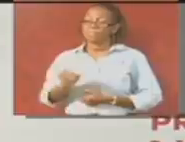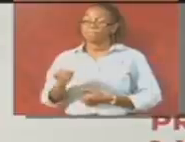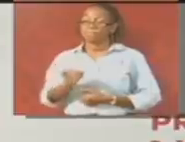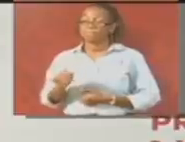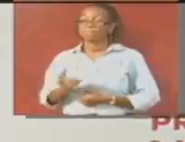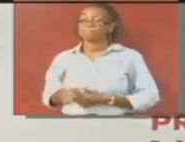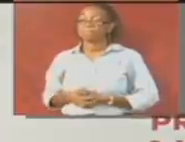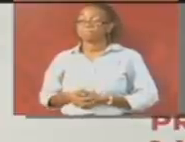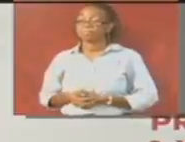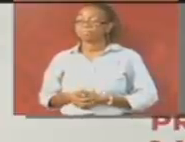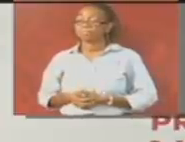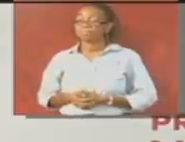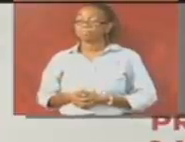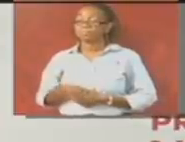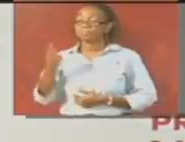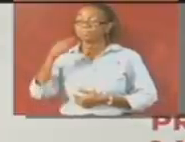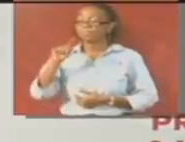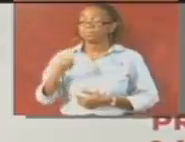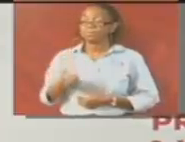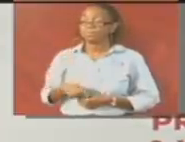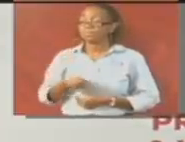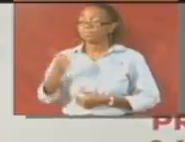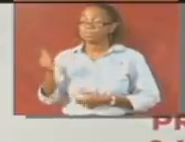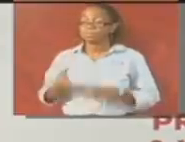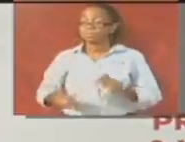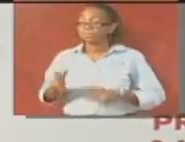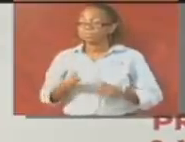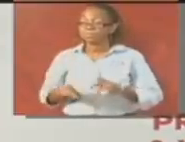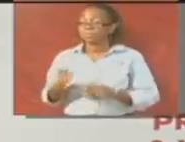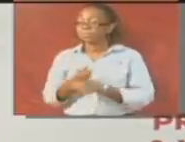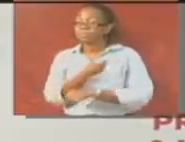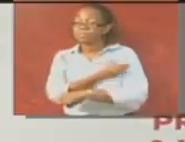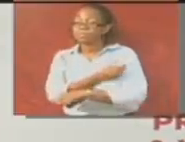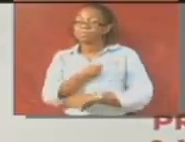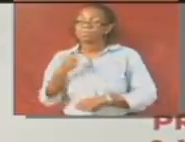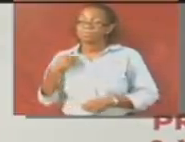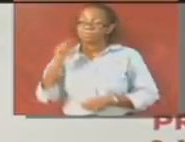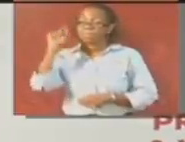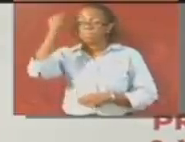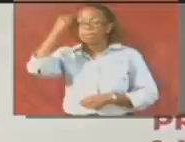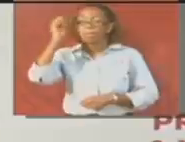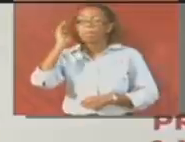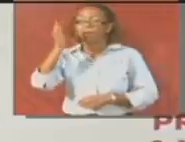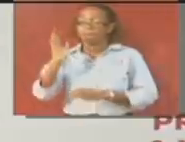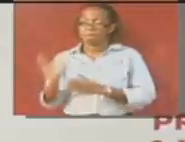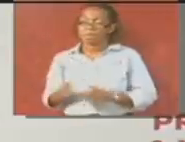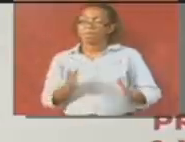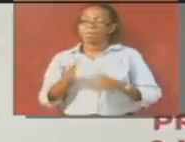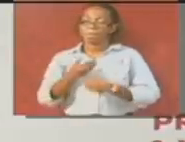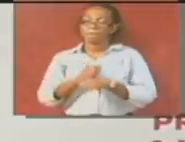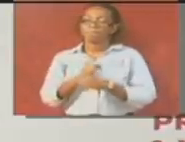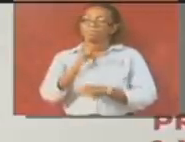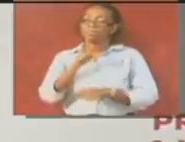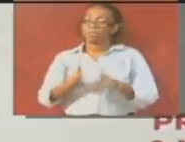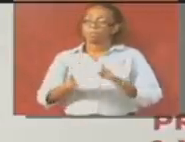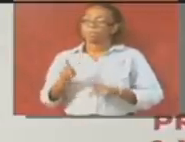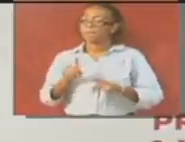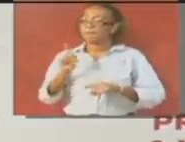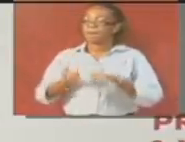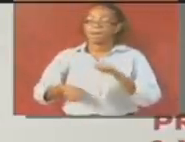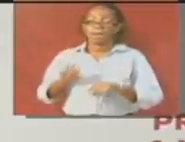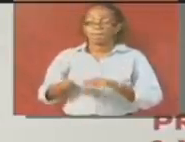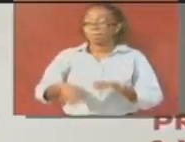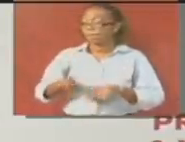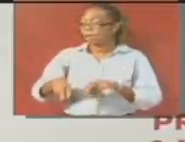health system for other health interventions. Mechanisms will be engaged to ensure that shut-ins are also reached as subsequent phases of